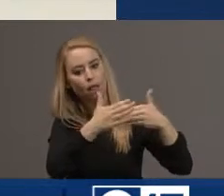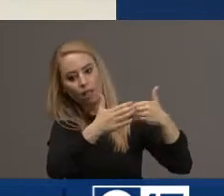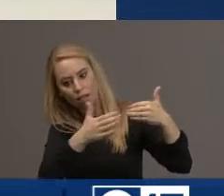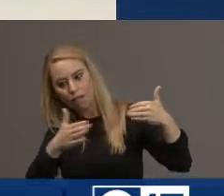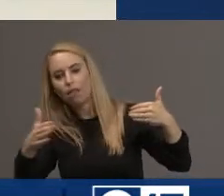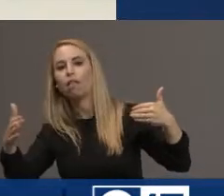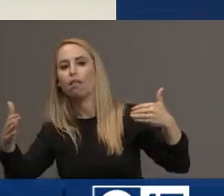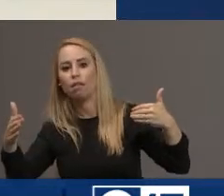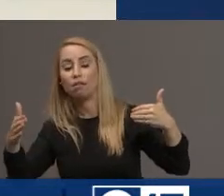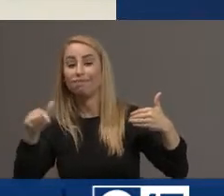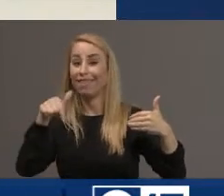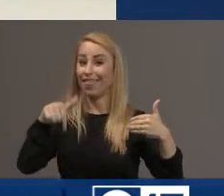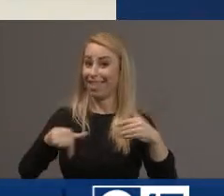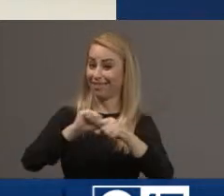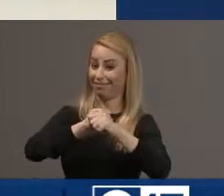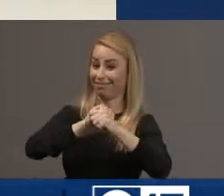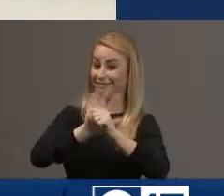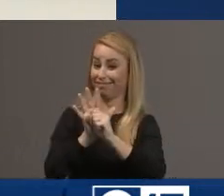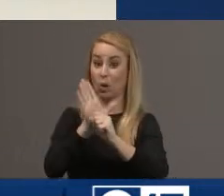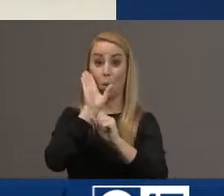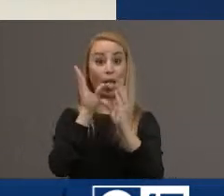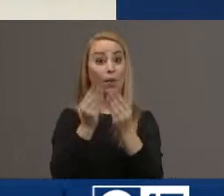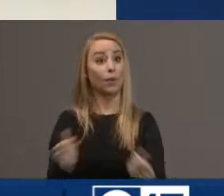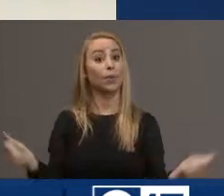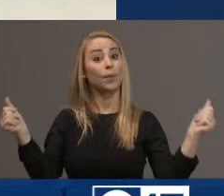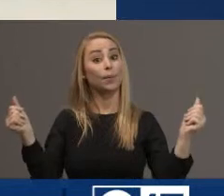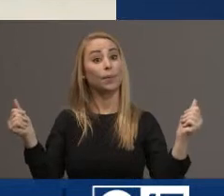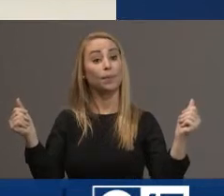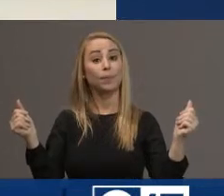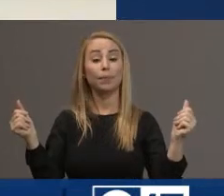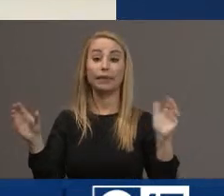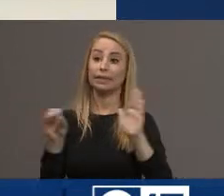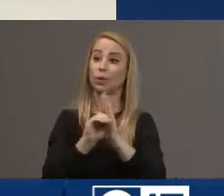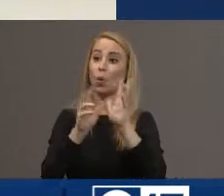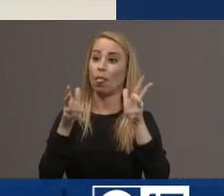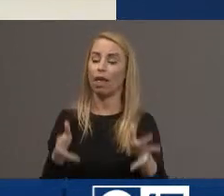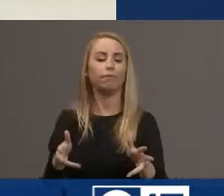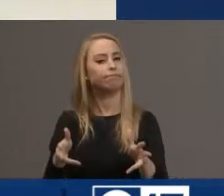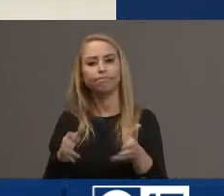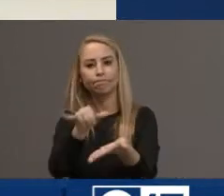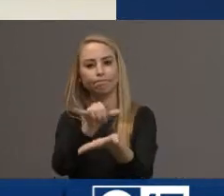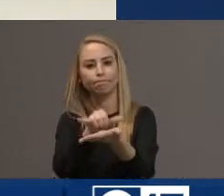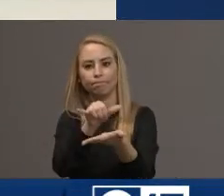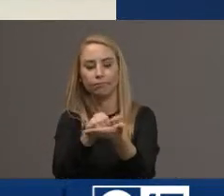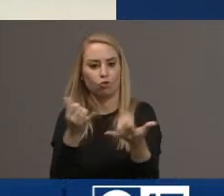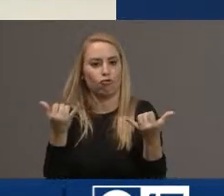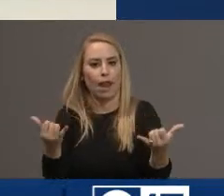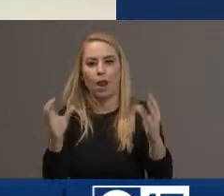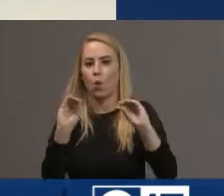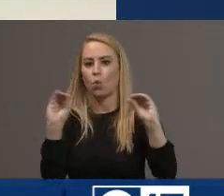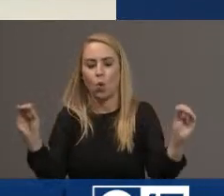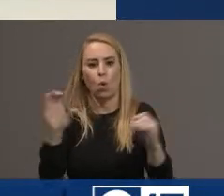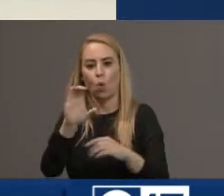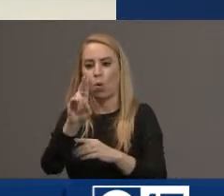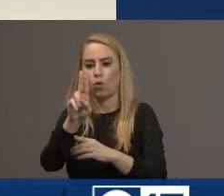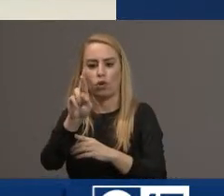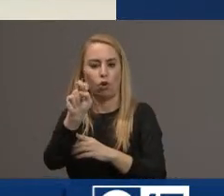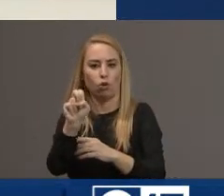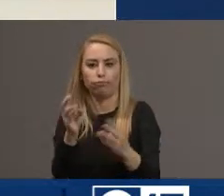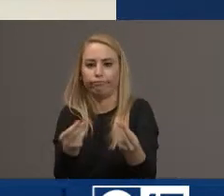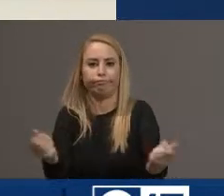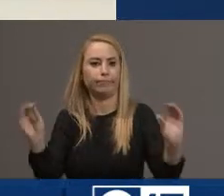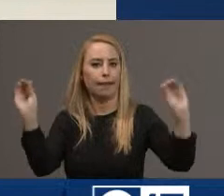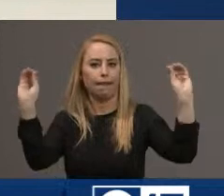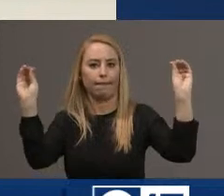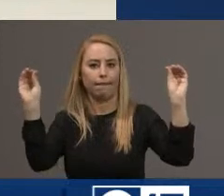spread. This virus is not going away. There's not a cure. There's not a vaccine. This is something we want